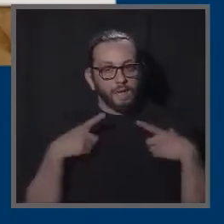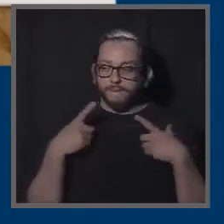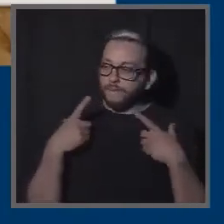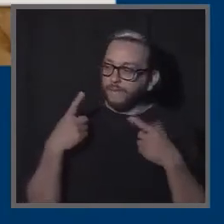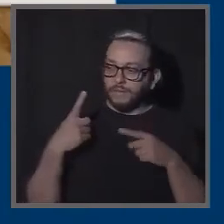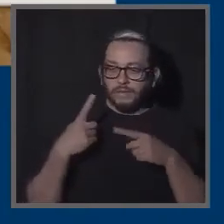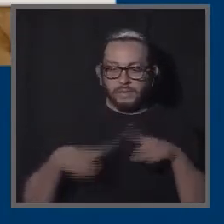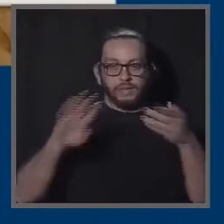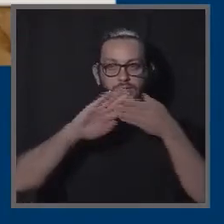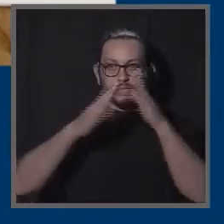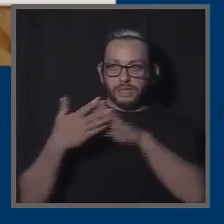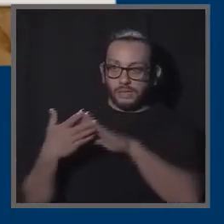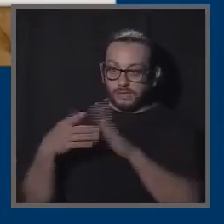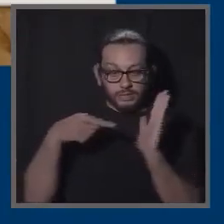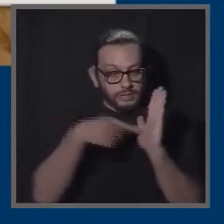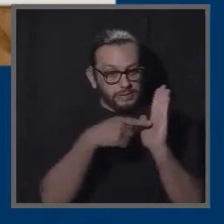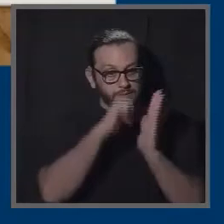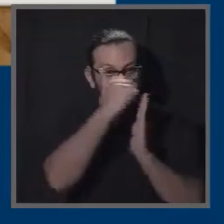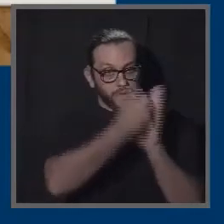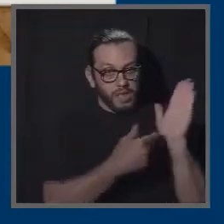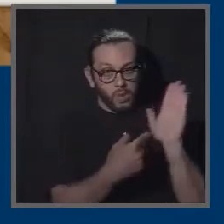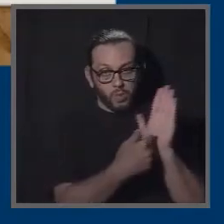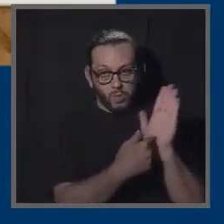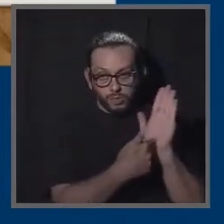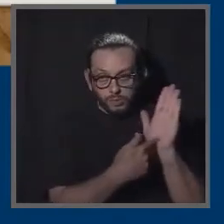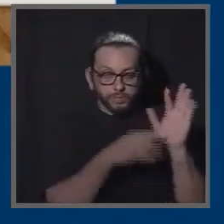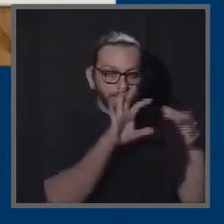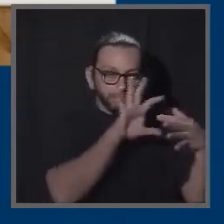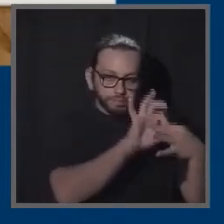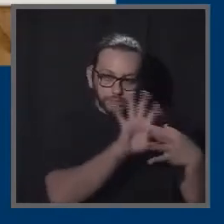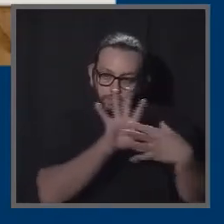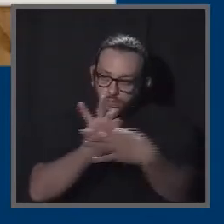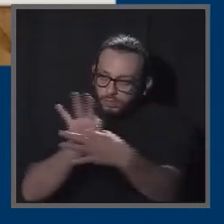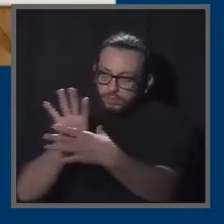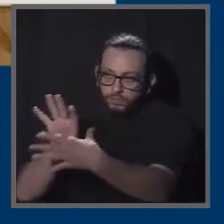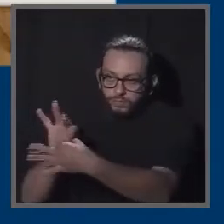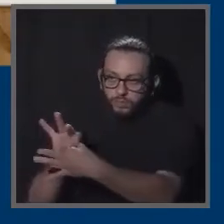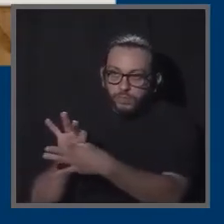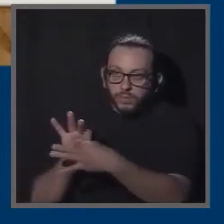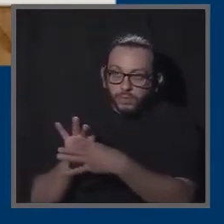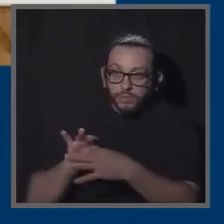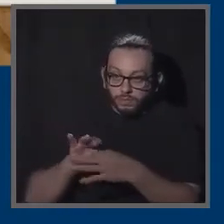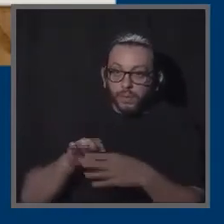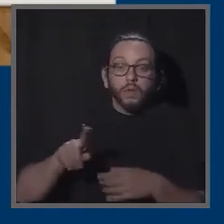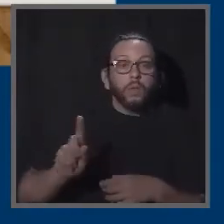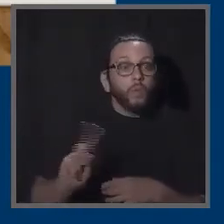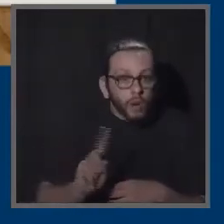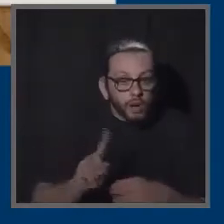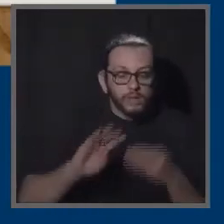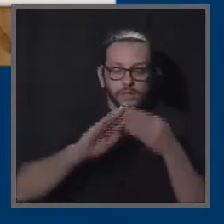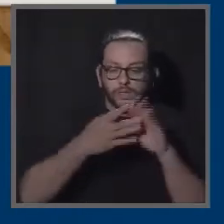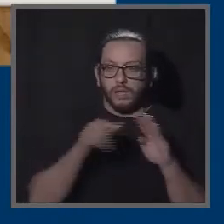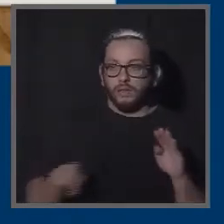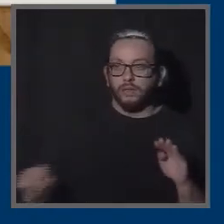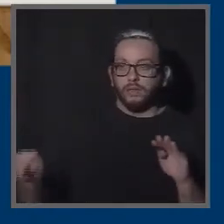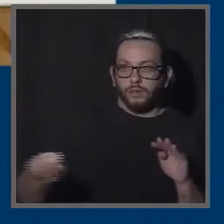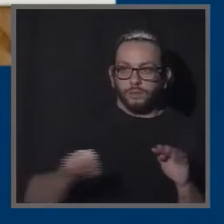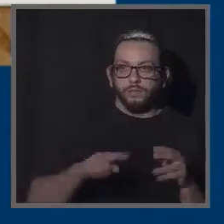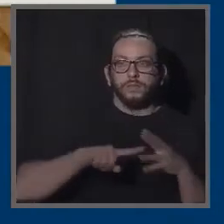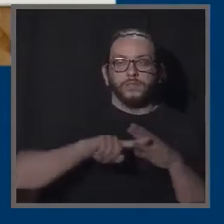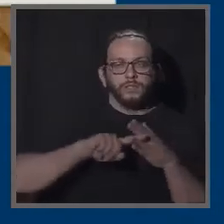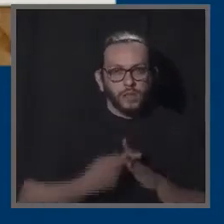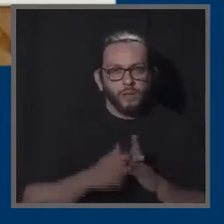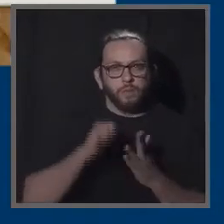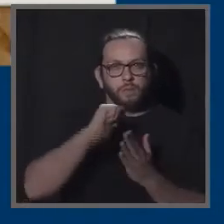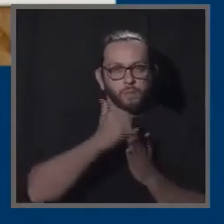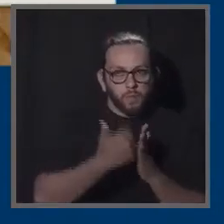need to connect people within the city in a better way. So she started writing a blog to do that, and it became